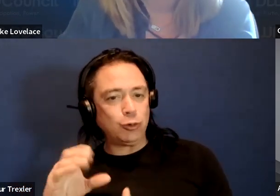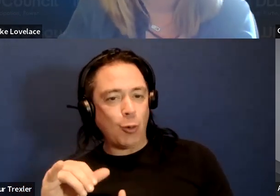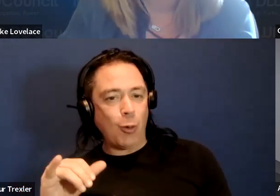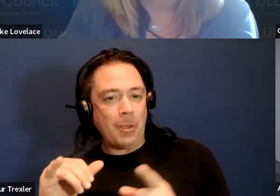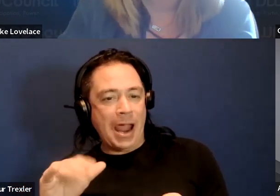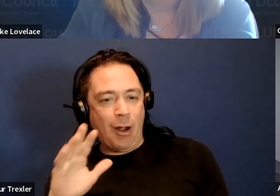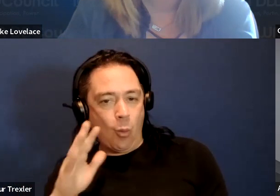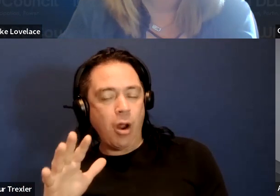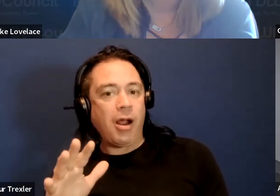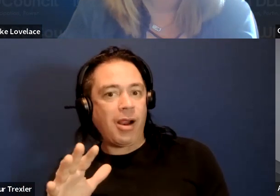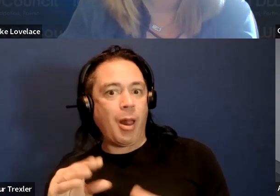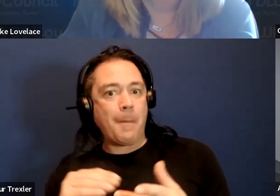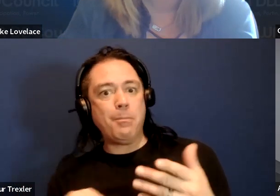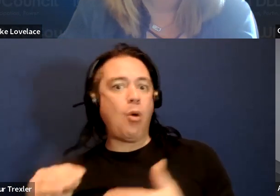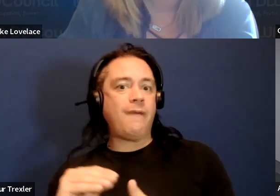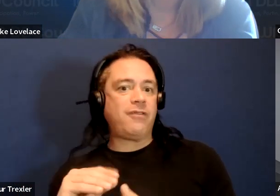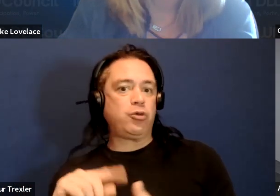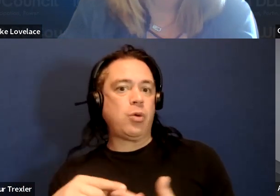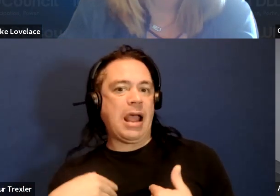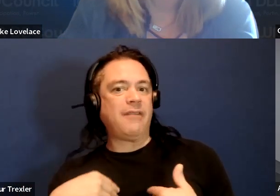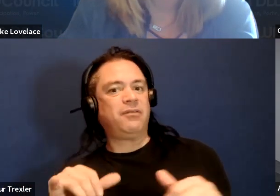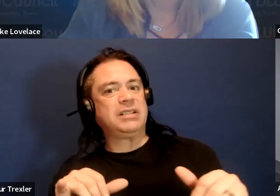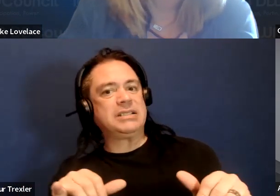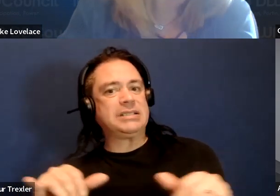have moved it up to having that same